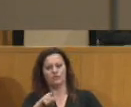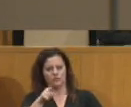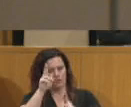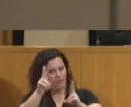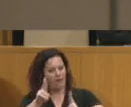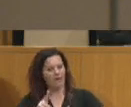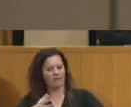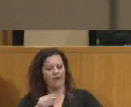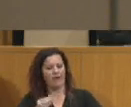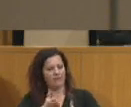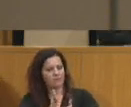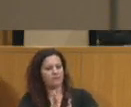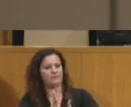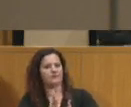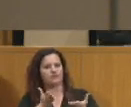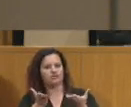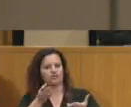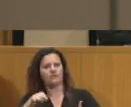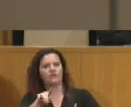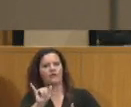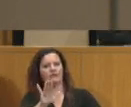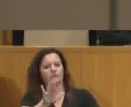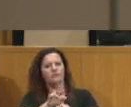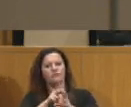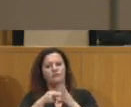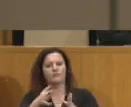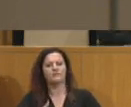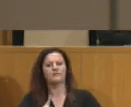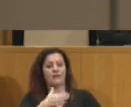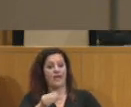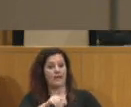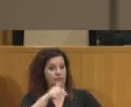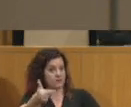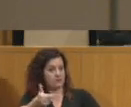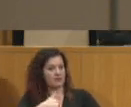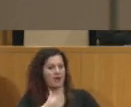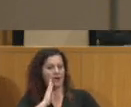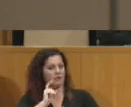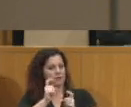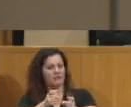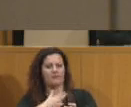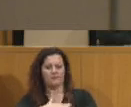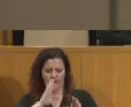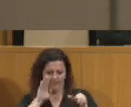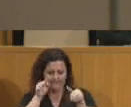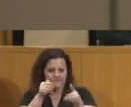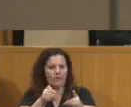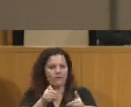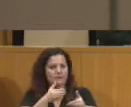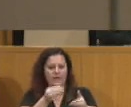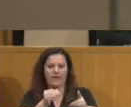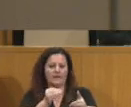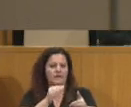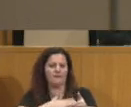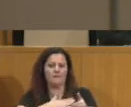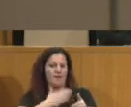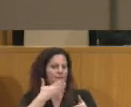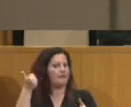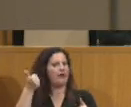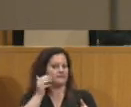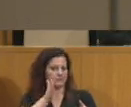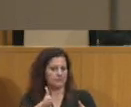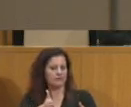for their support. Thank you to Dearest Price and Black Charlotte for my very first political endorsement.